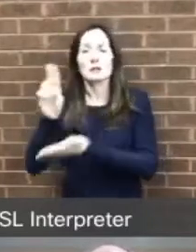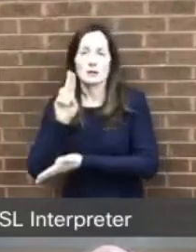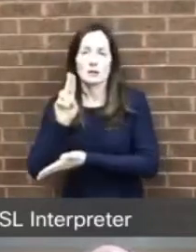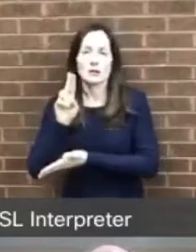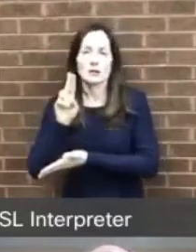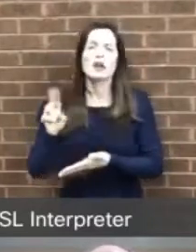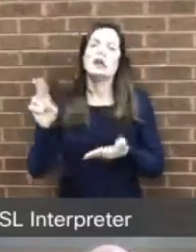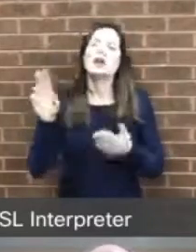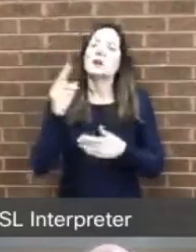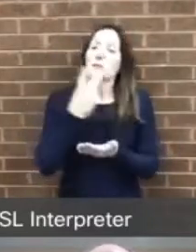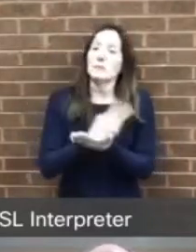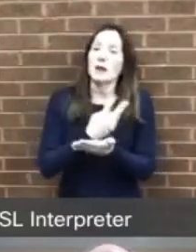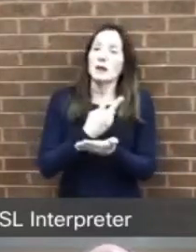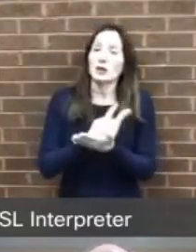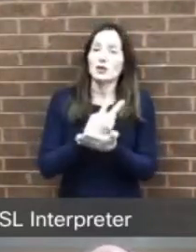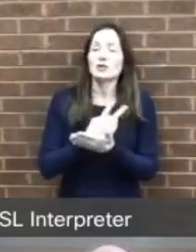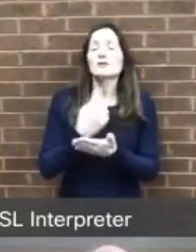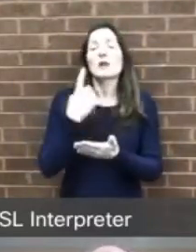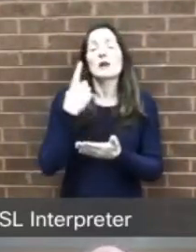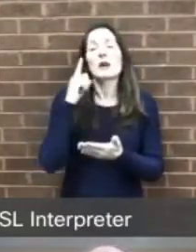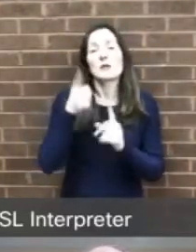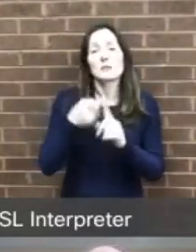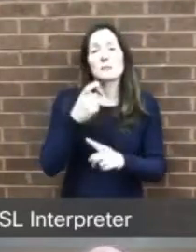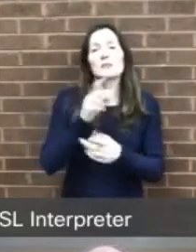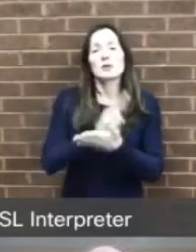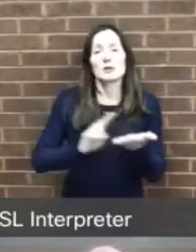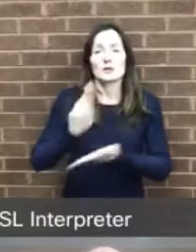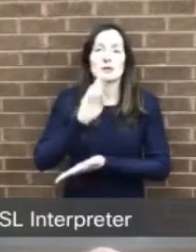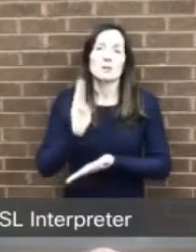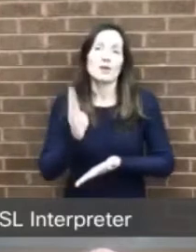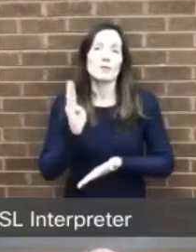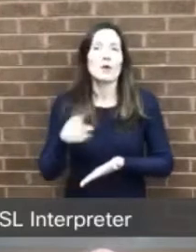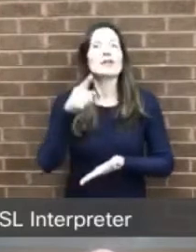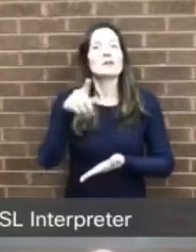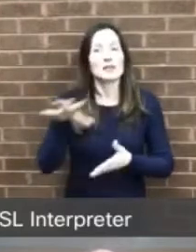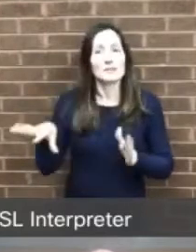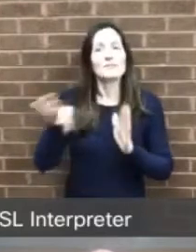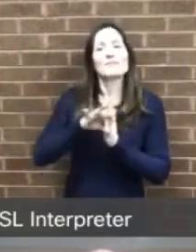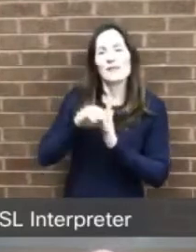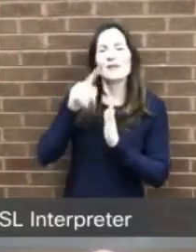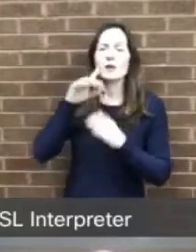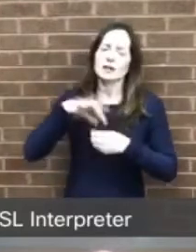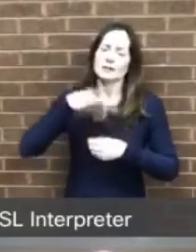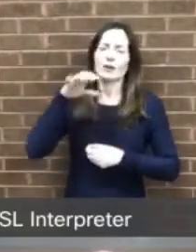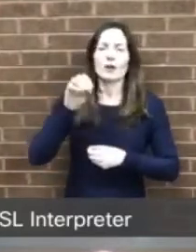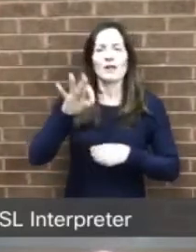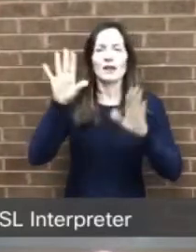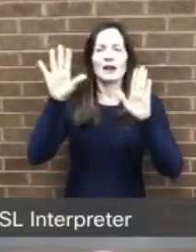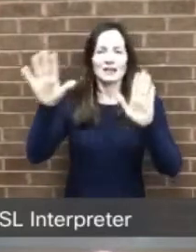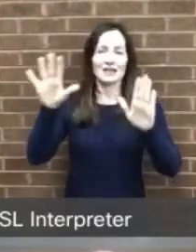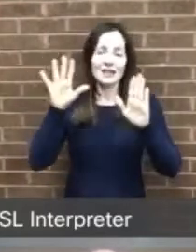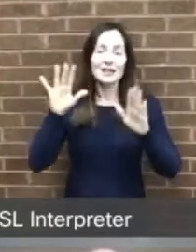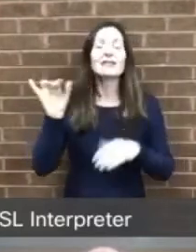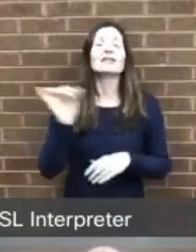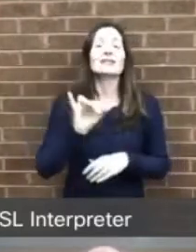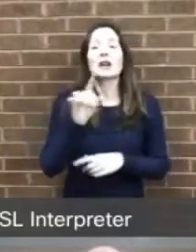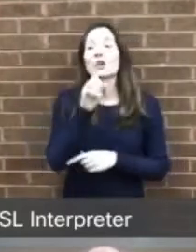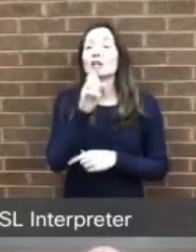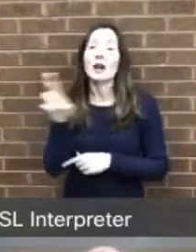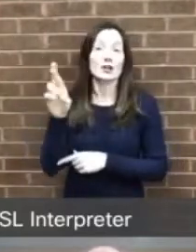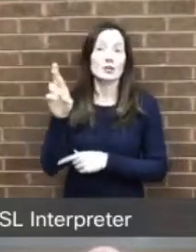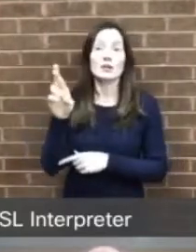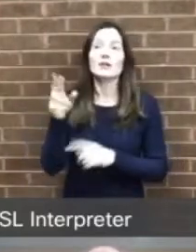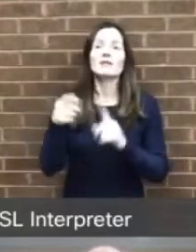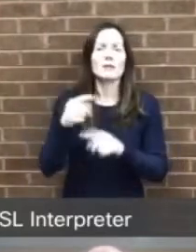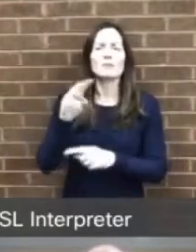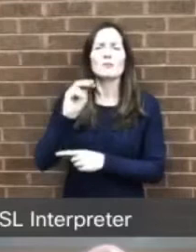from the University of Baltimore, where he was nominated for the Spirit of Excellence Award, and Doctor of Education from Morgan State University.